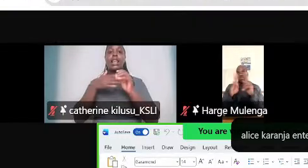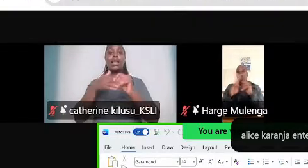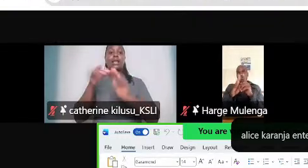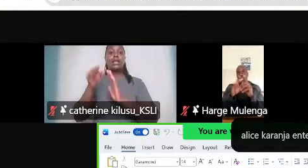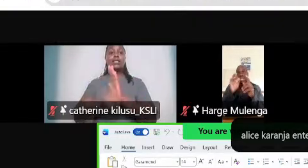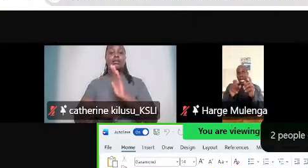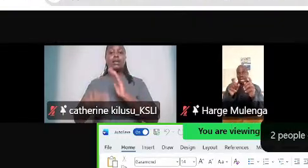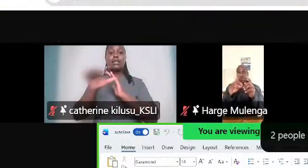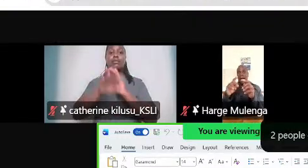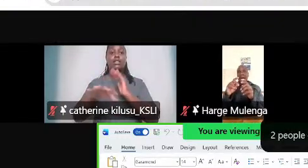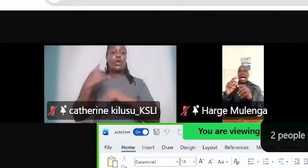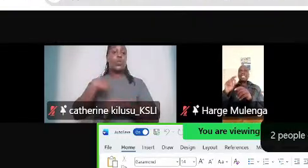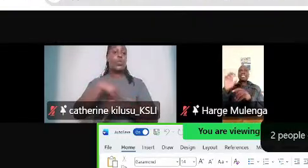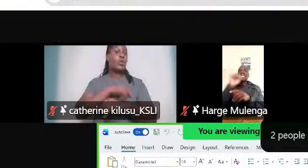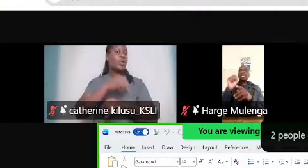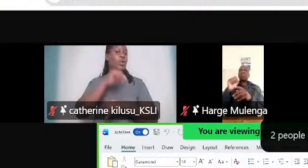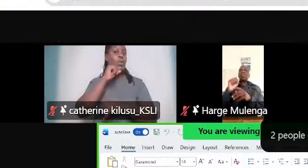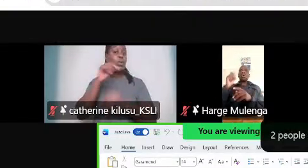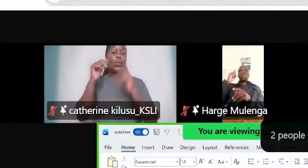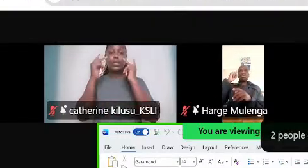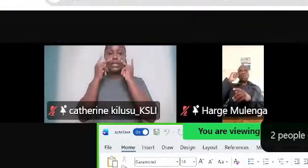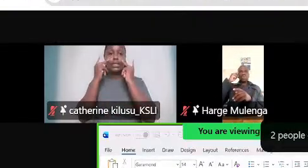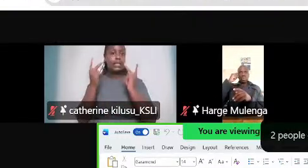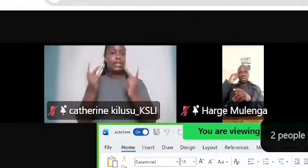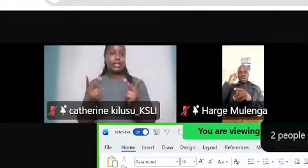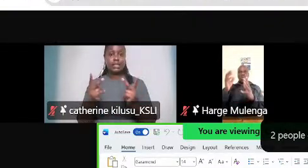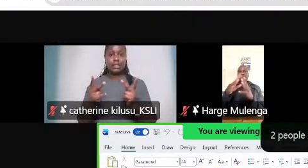see them holding uh,